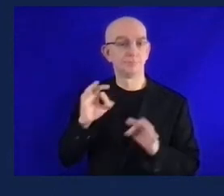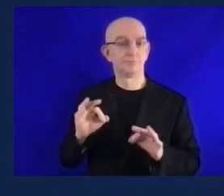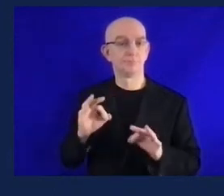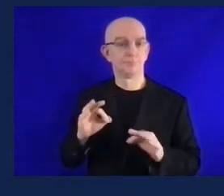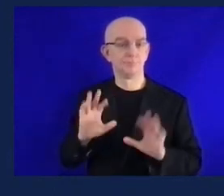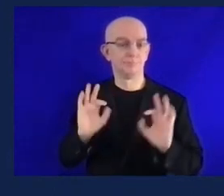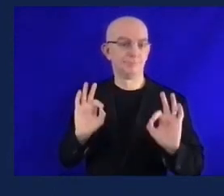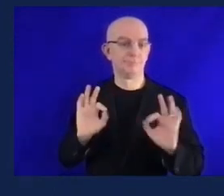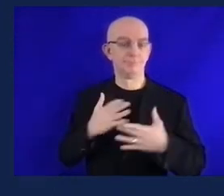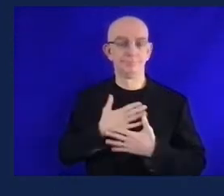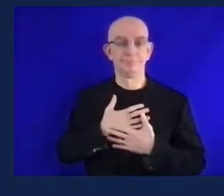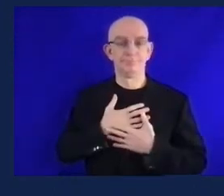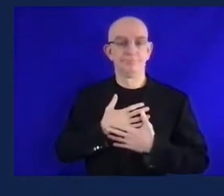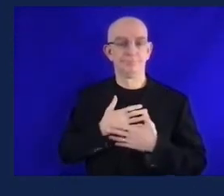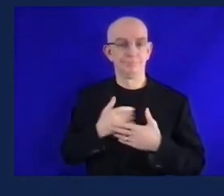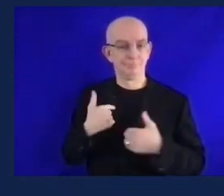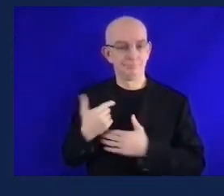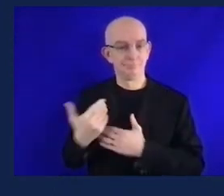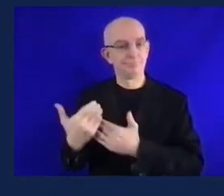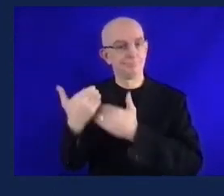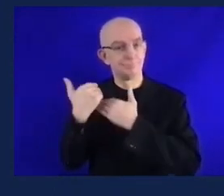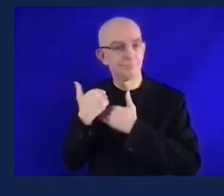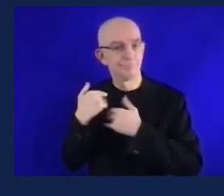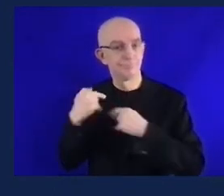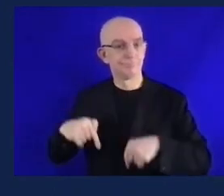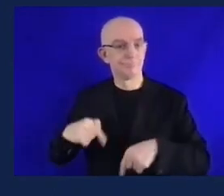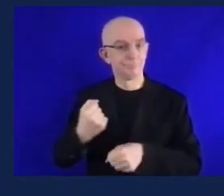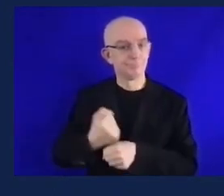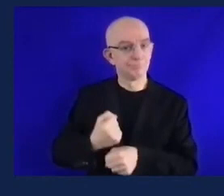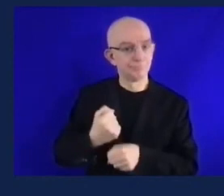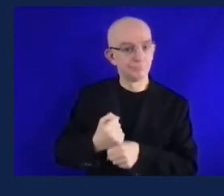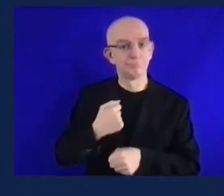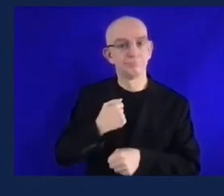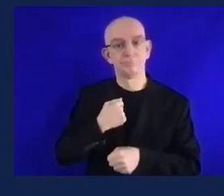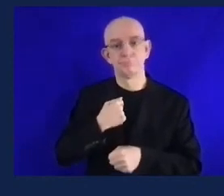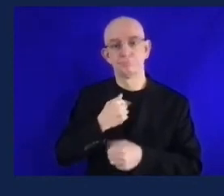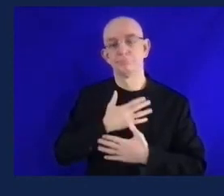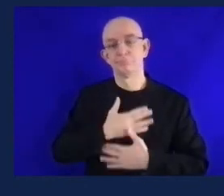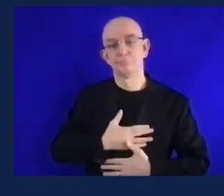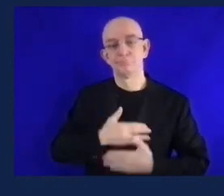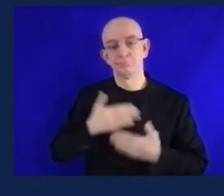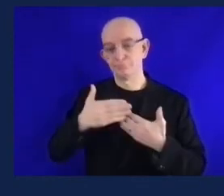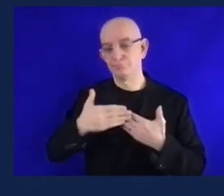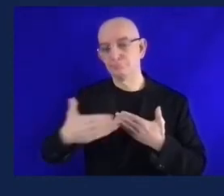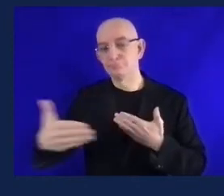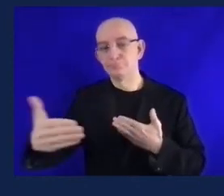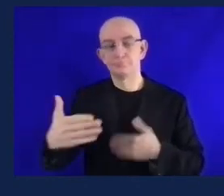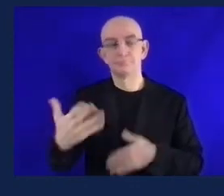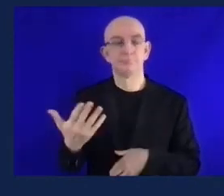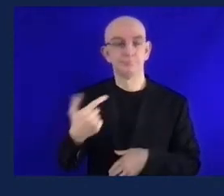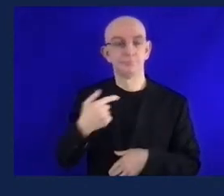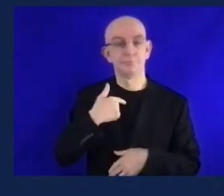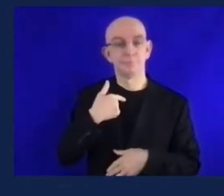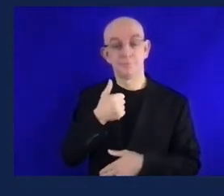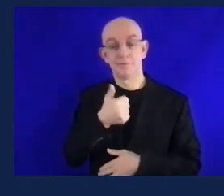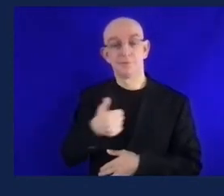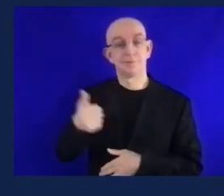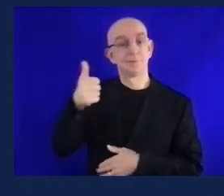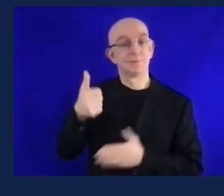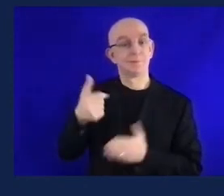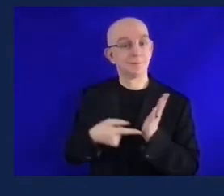am senior technician in social integration. And now I am studying the university career of social